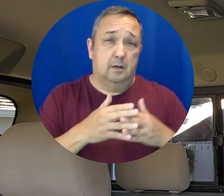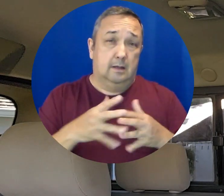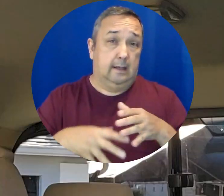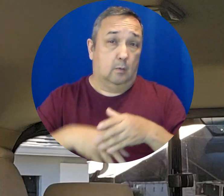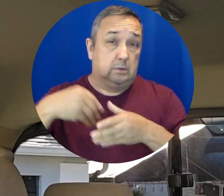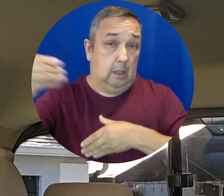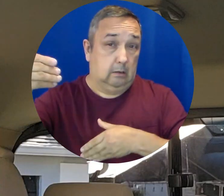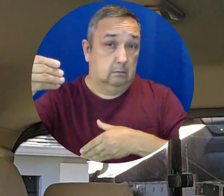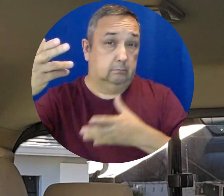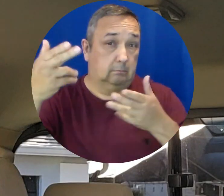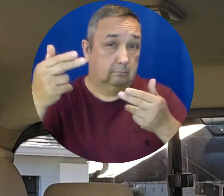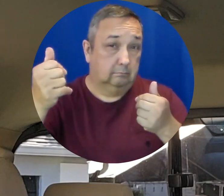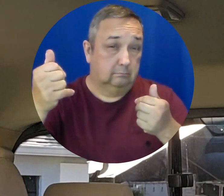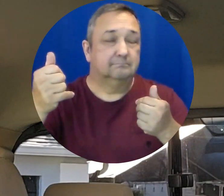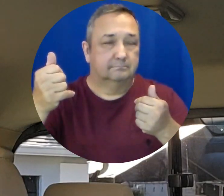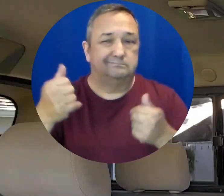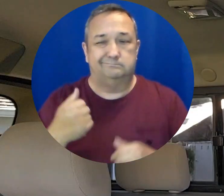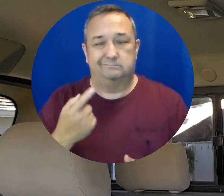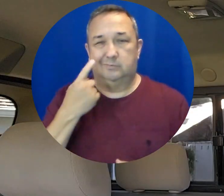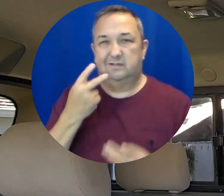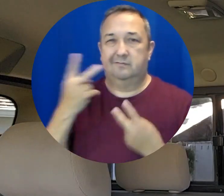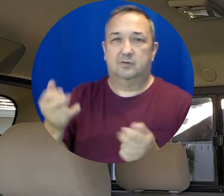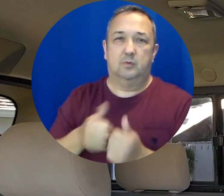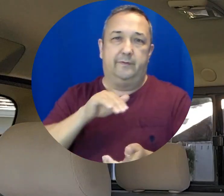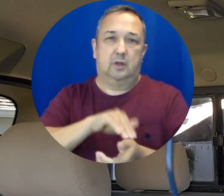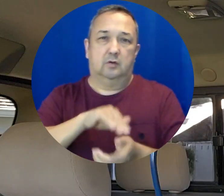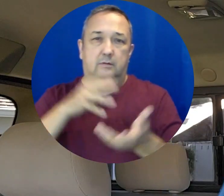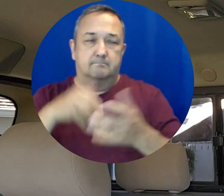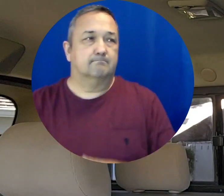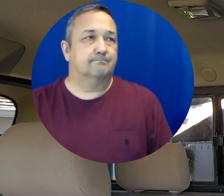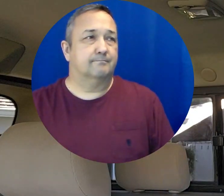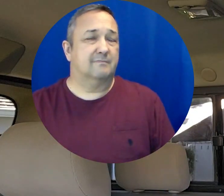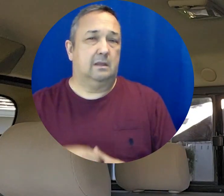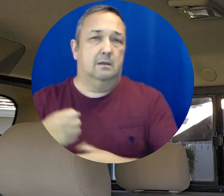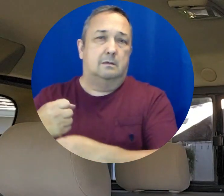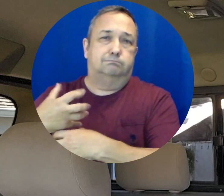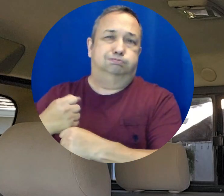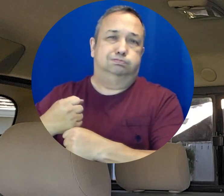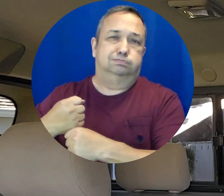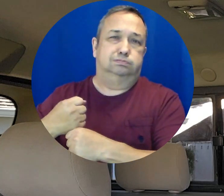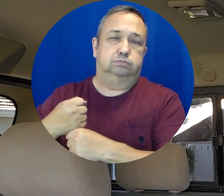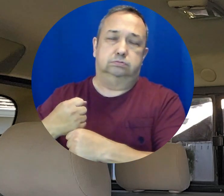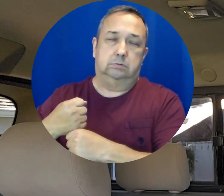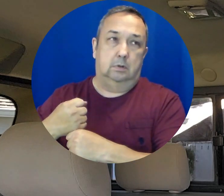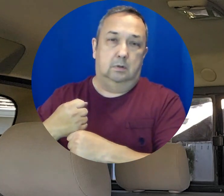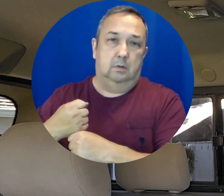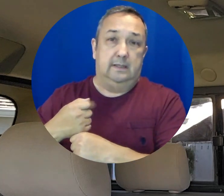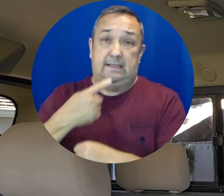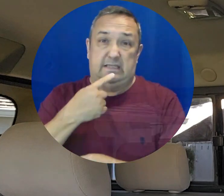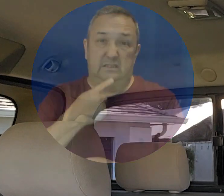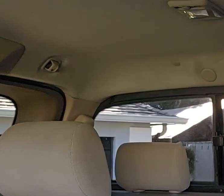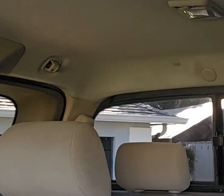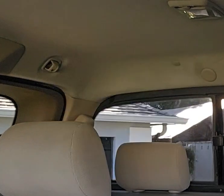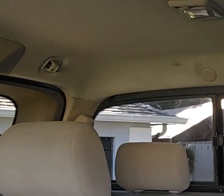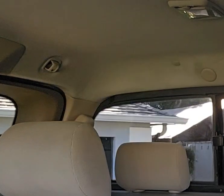ngayon, Kano sa labas. I just had a visit with the doctor and he gave me a butt